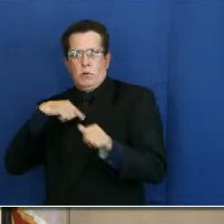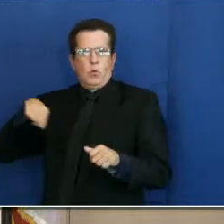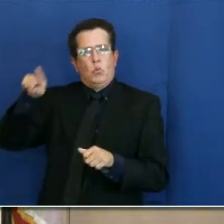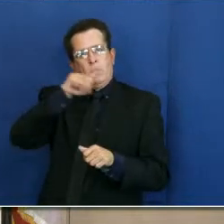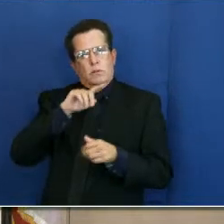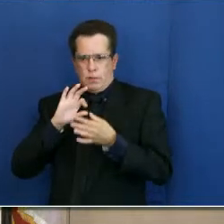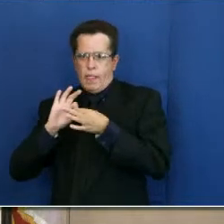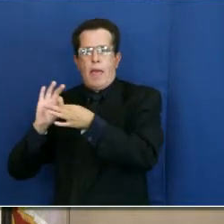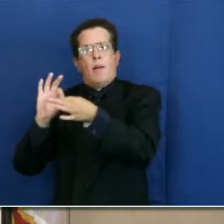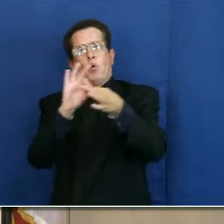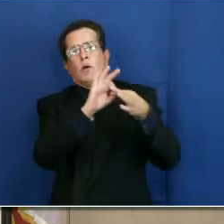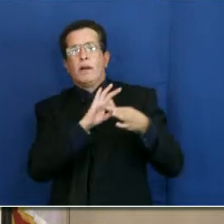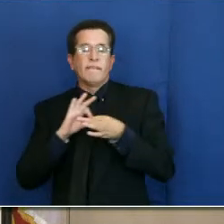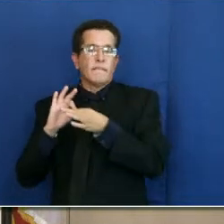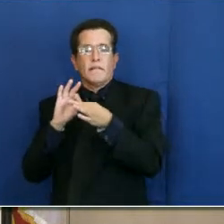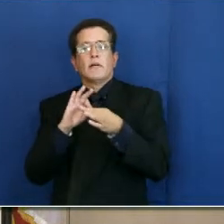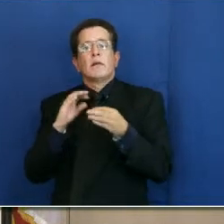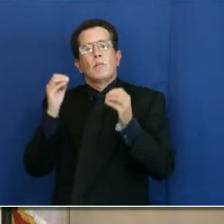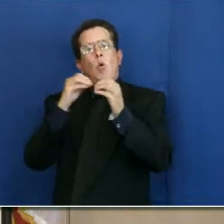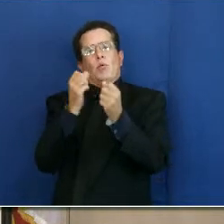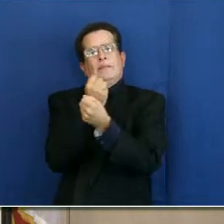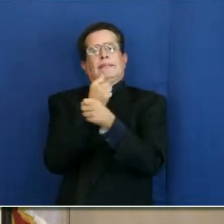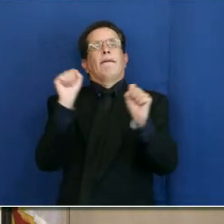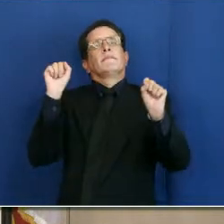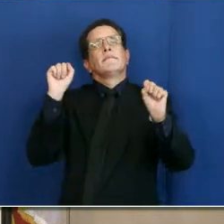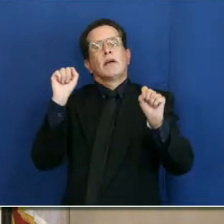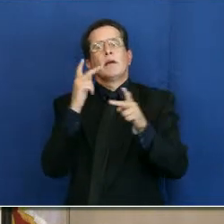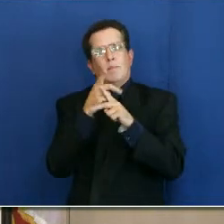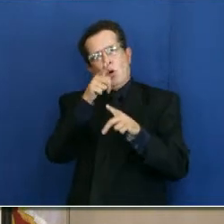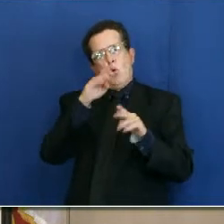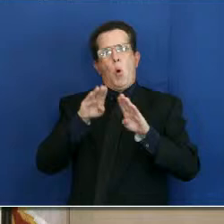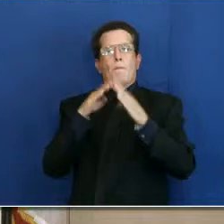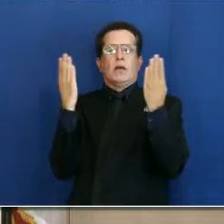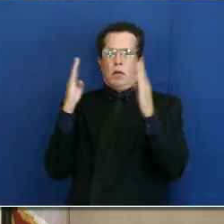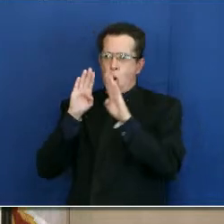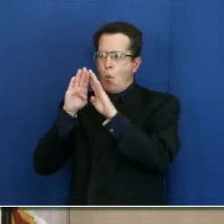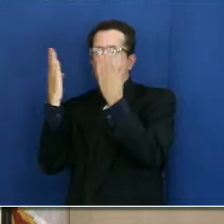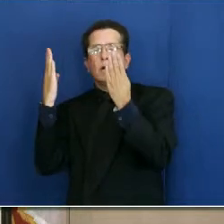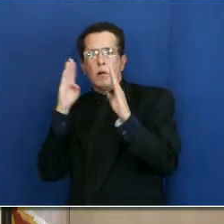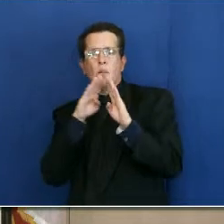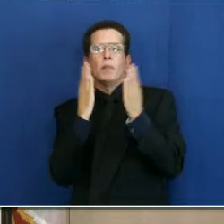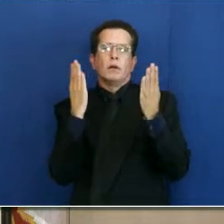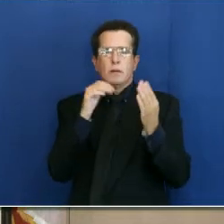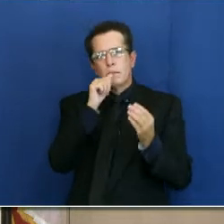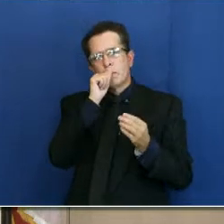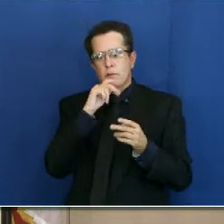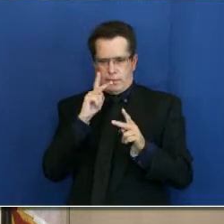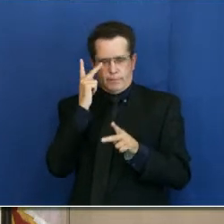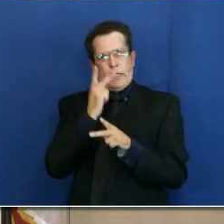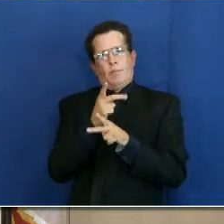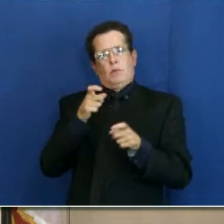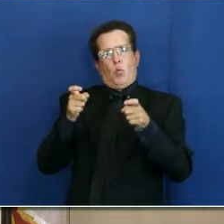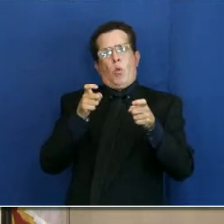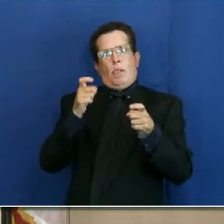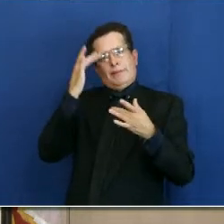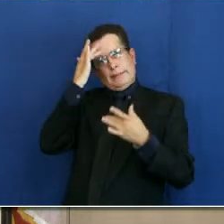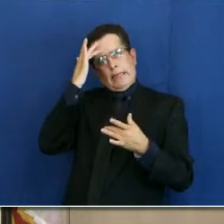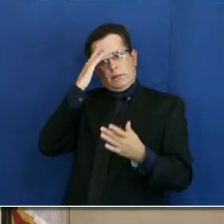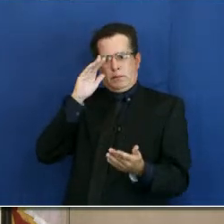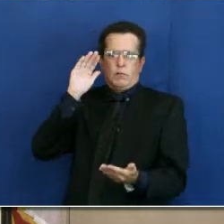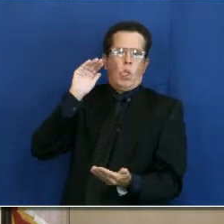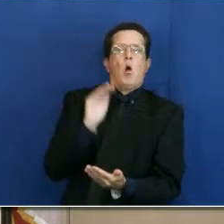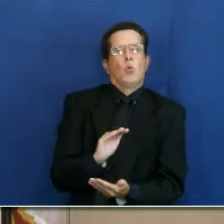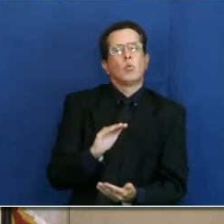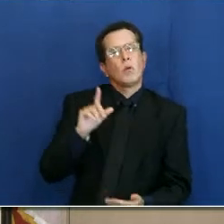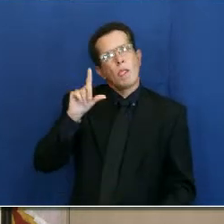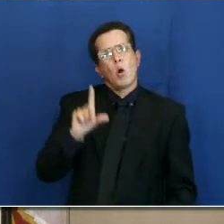much of our life and society safely reopened in a manner and posture where we can keep our case count low. With that, let's jump